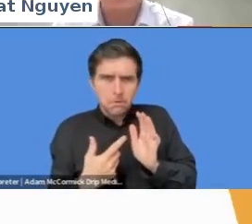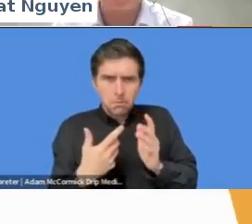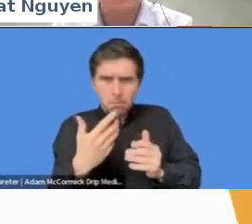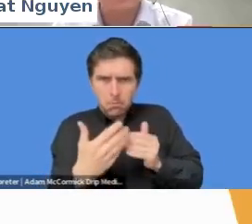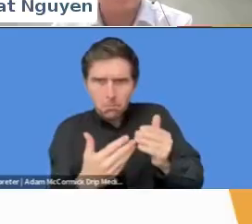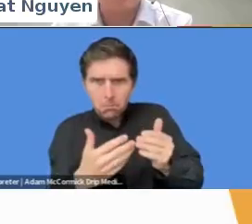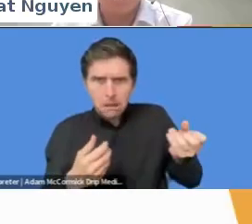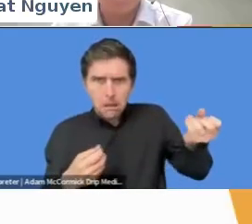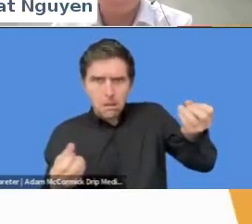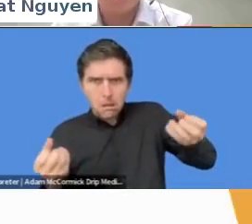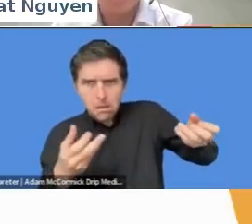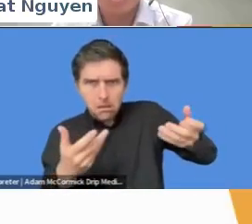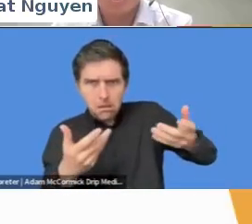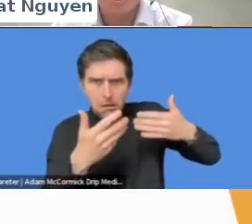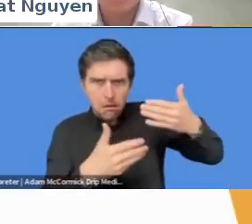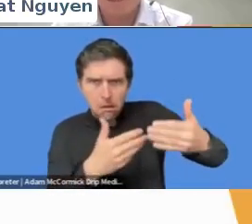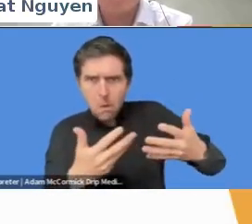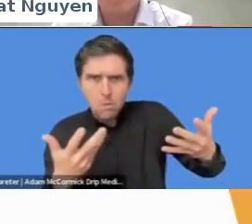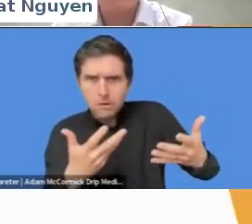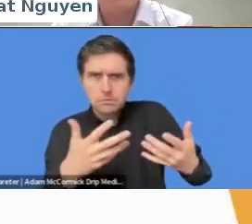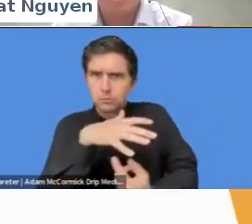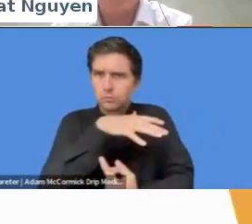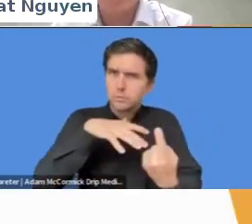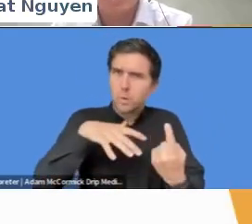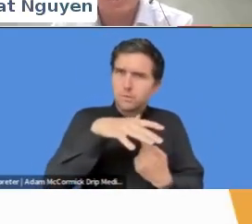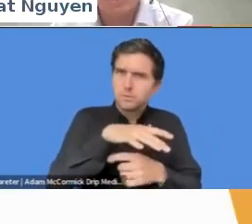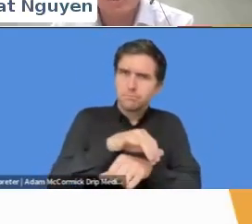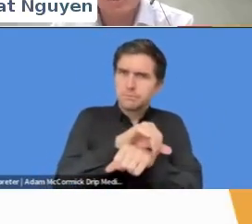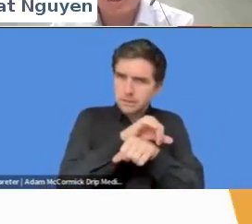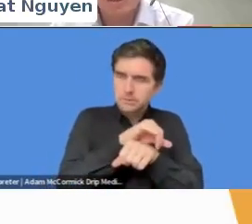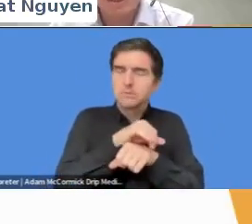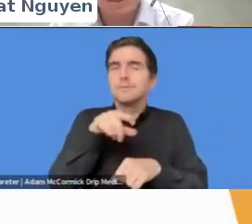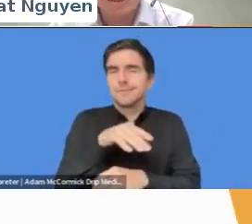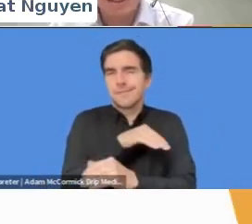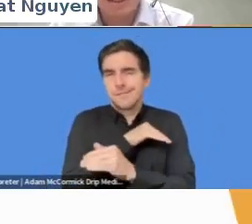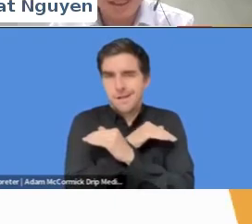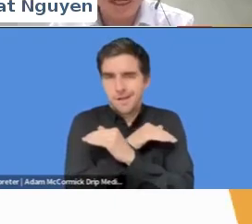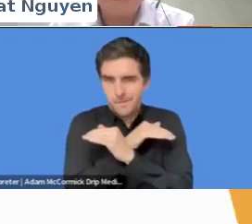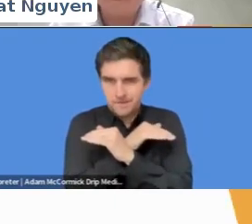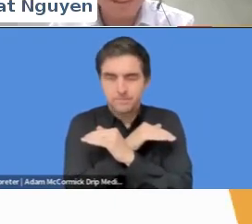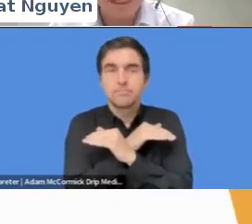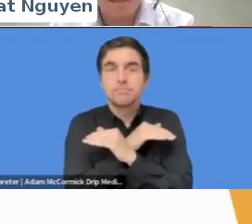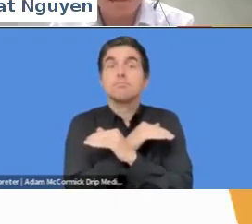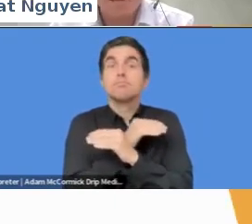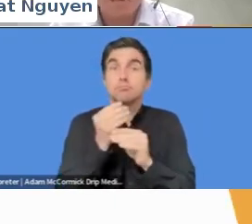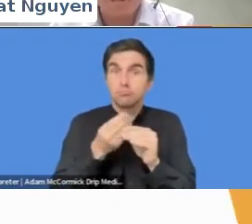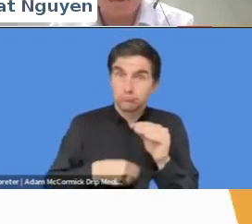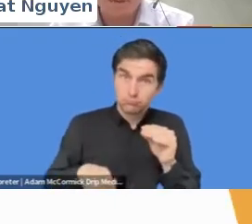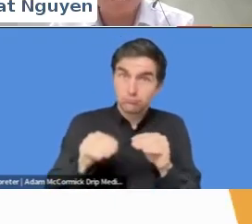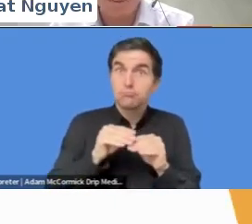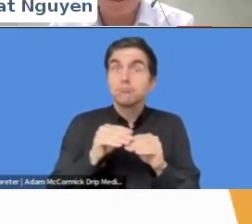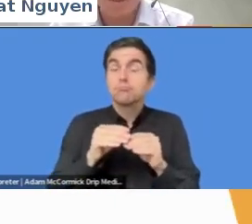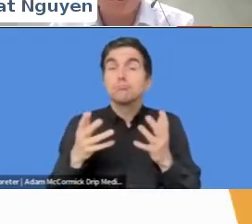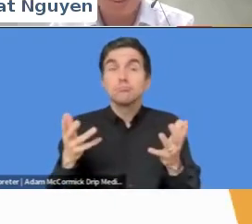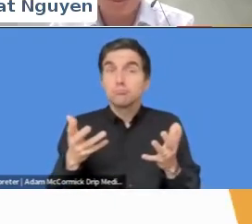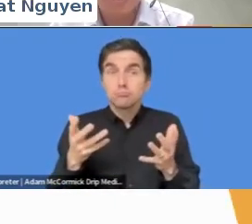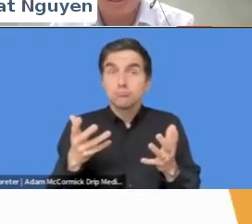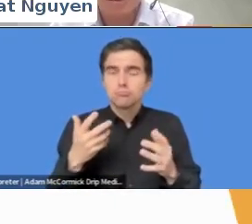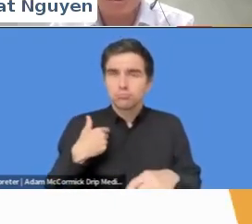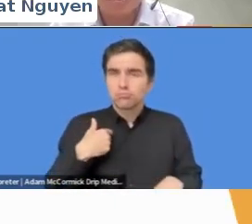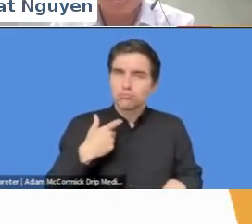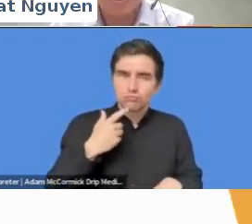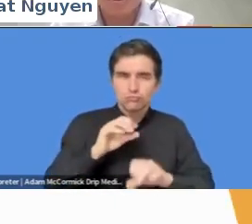institutionalization of the Transform package, training package in Malawi. Then after that, there will be a